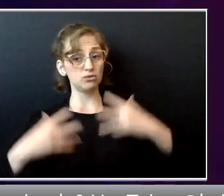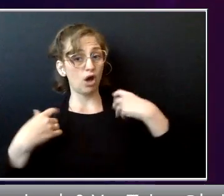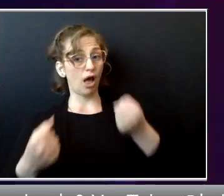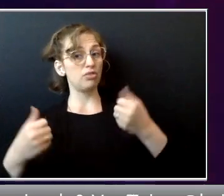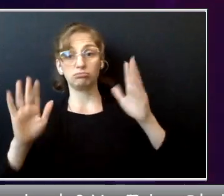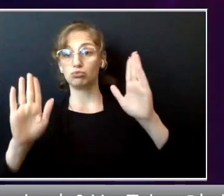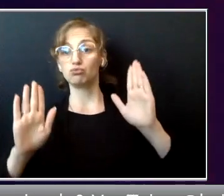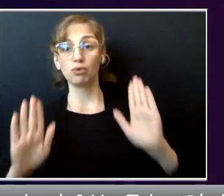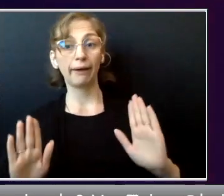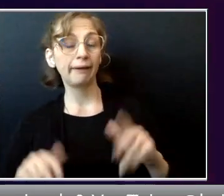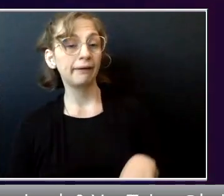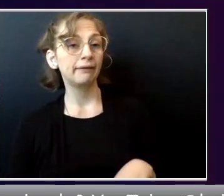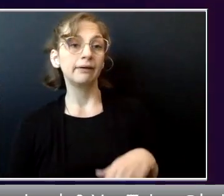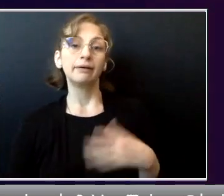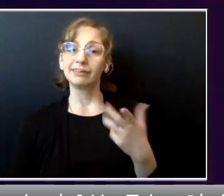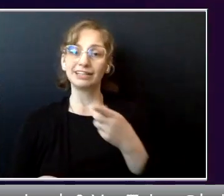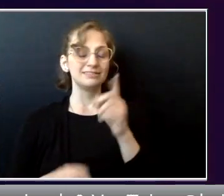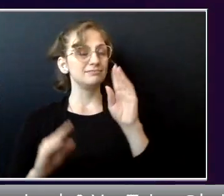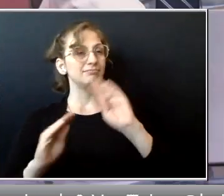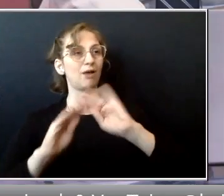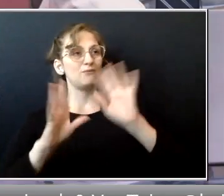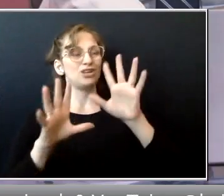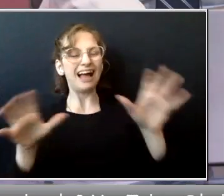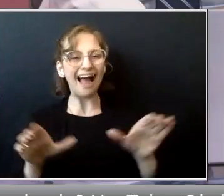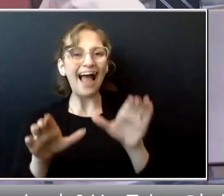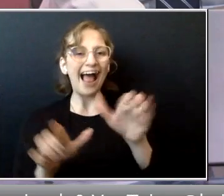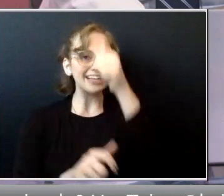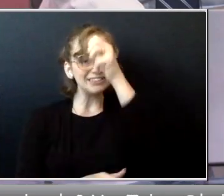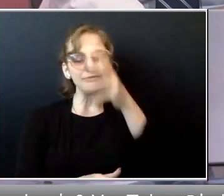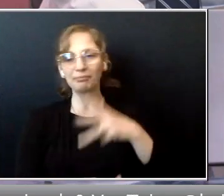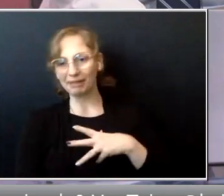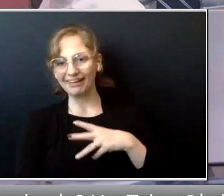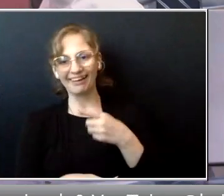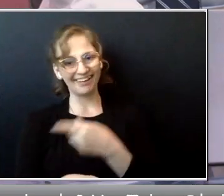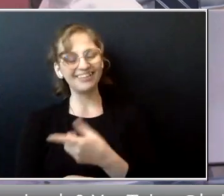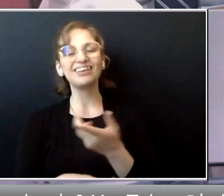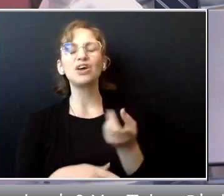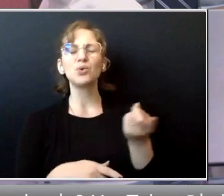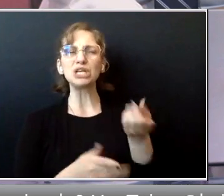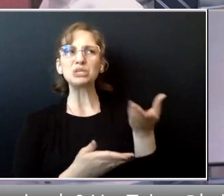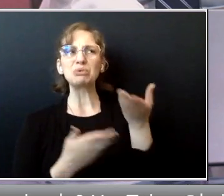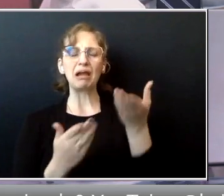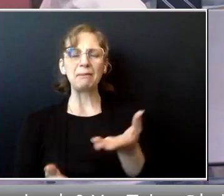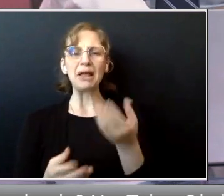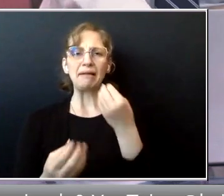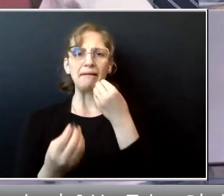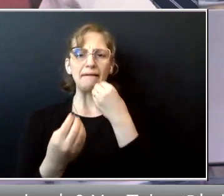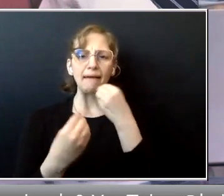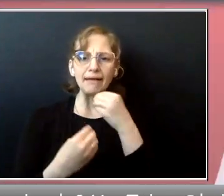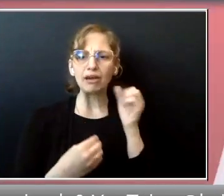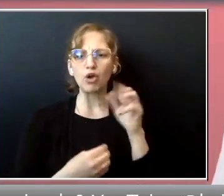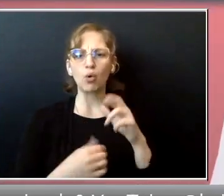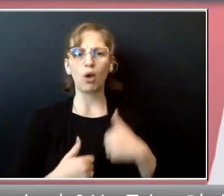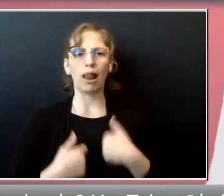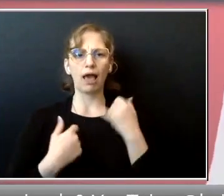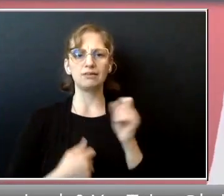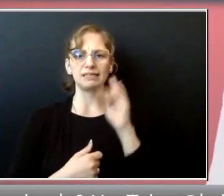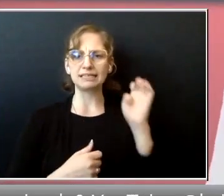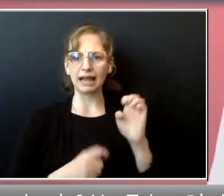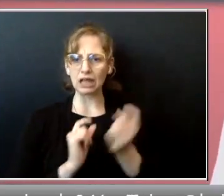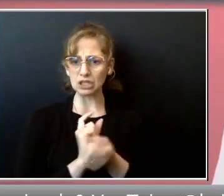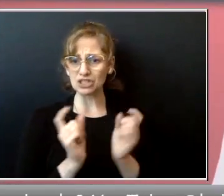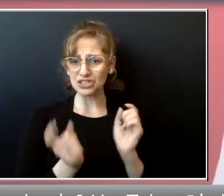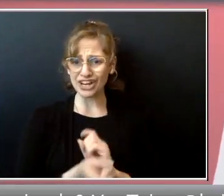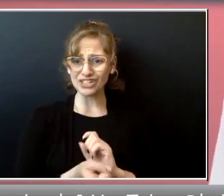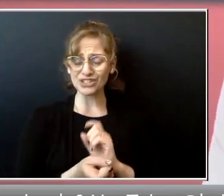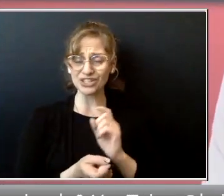quad, doing something. Do you recommend any dietary or lifestyle changes for a patient like Steve? So as he just mentioned, the